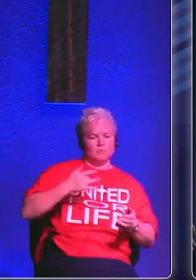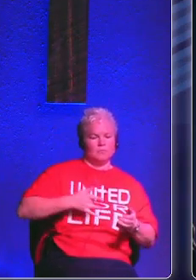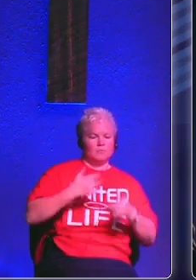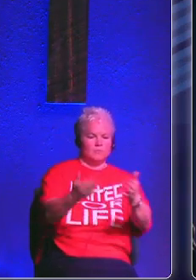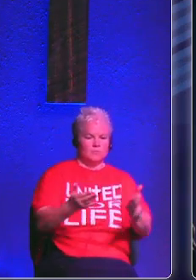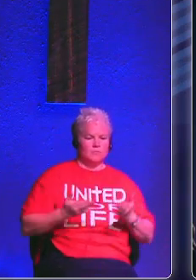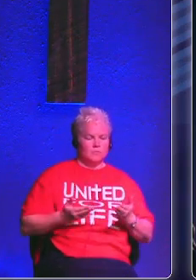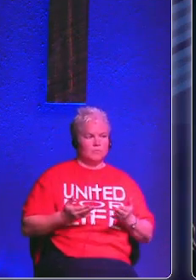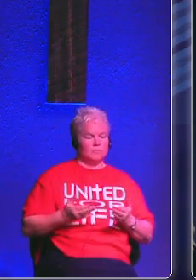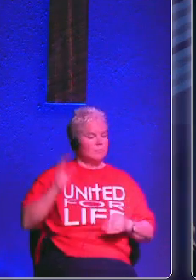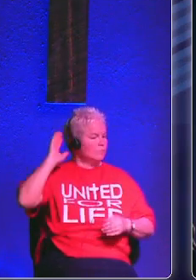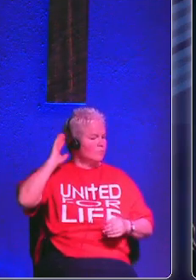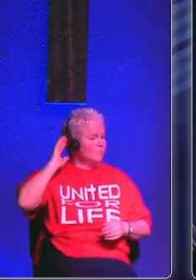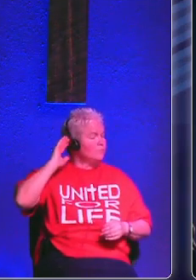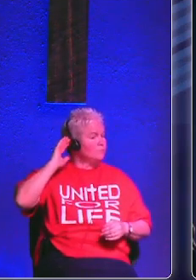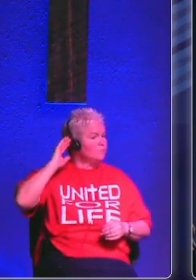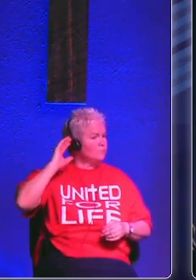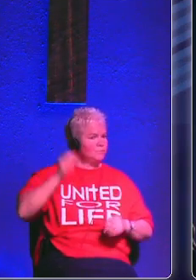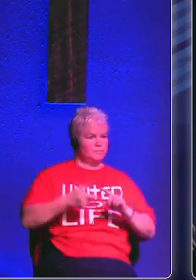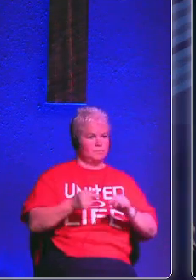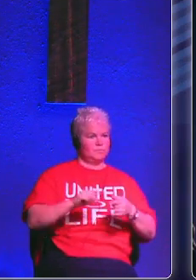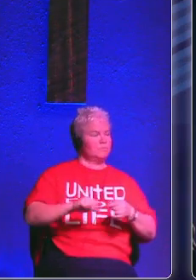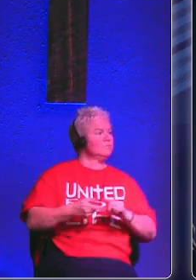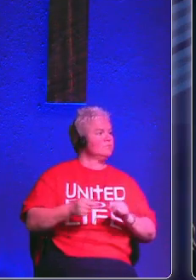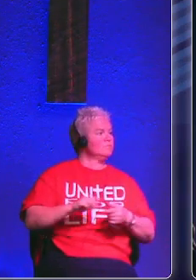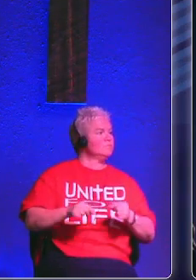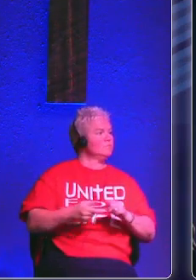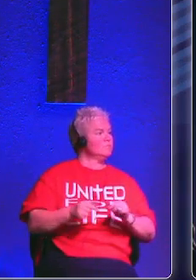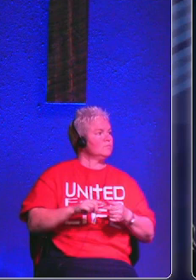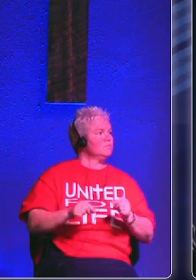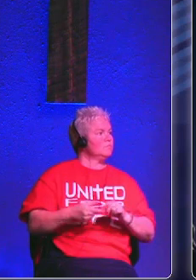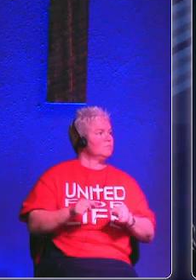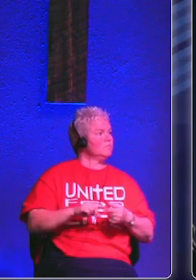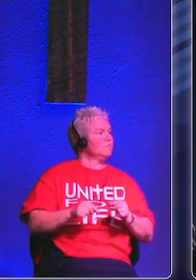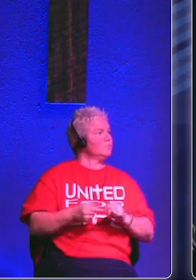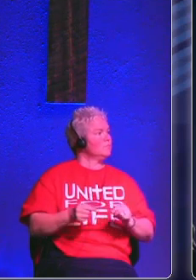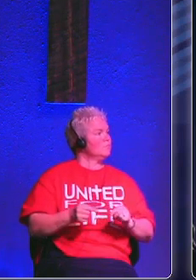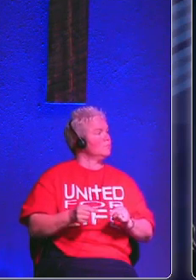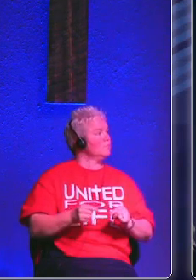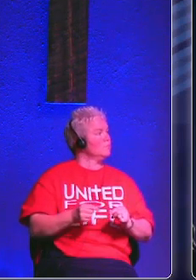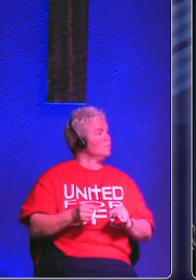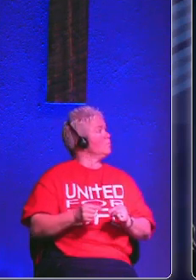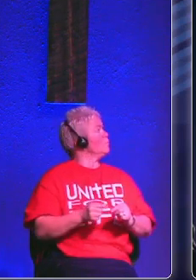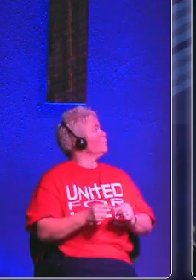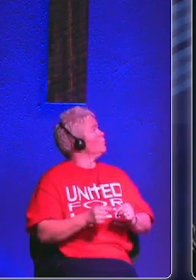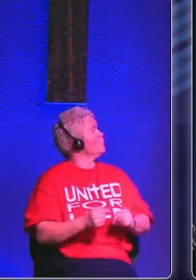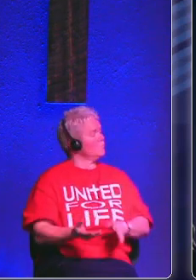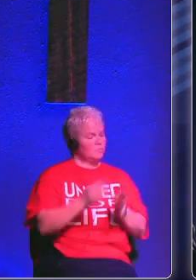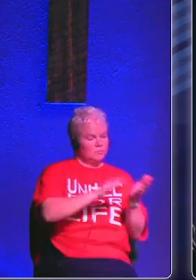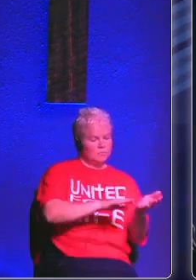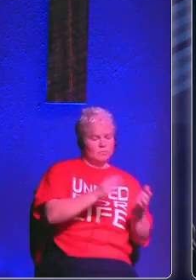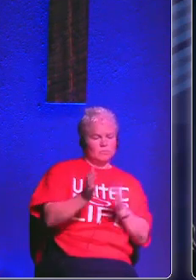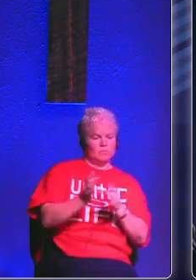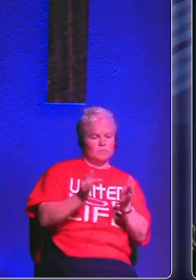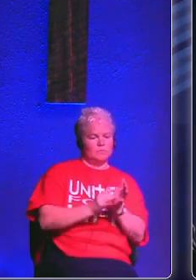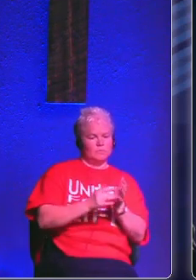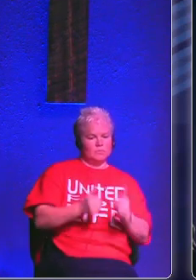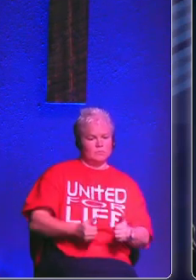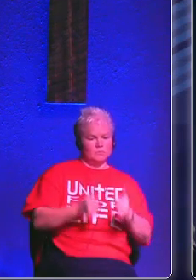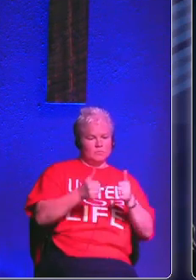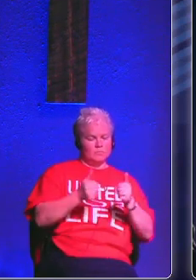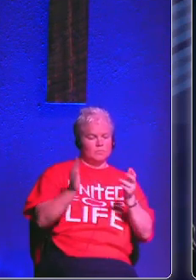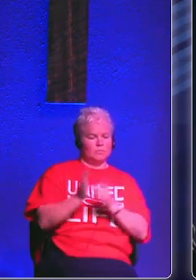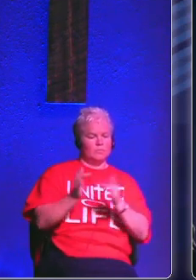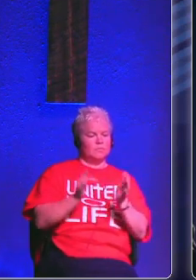get as many people here to hear the message, the transforming message of both the death of Jesus as well